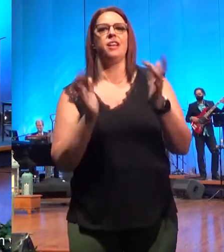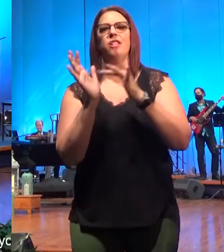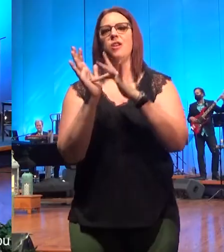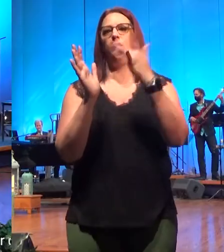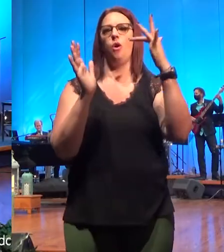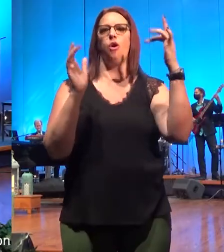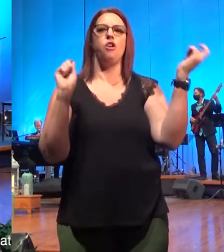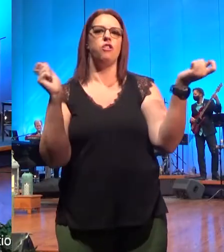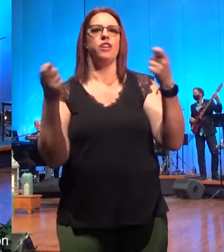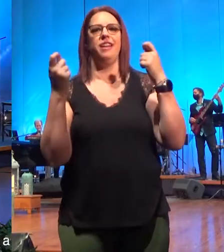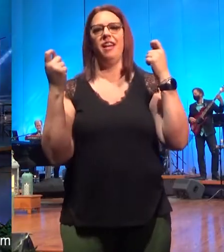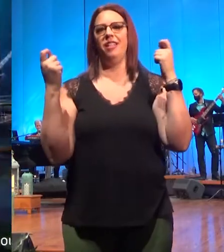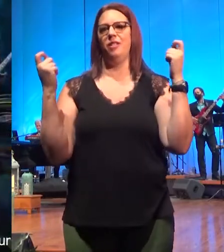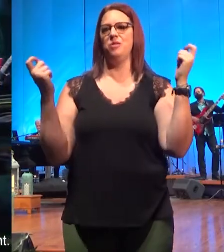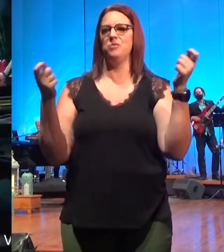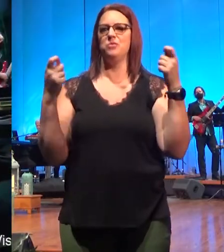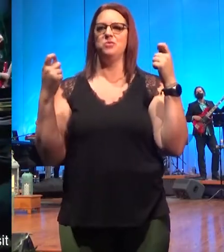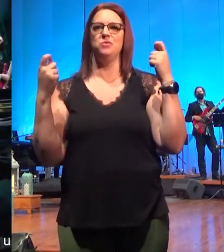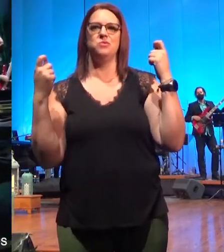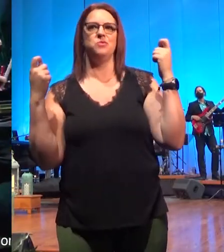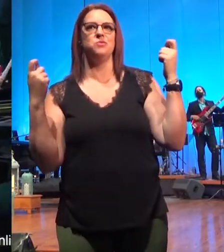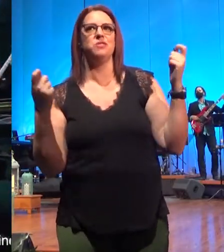Glory, hallelujah.